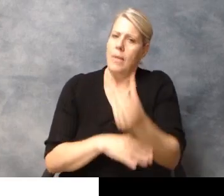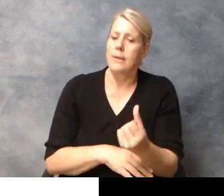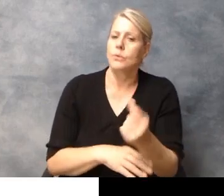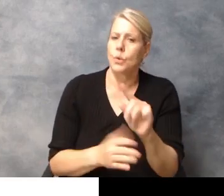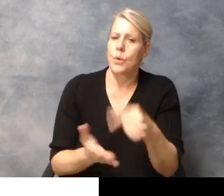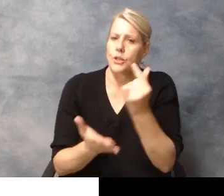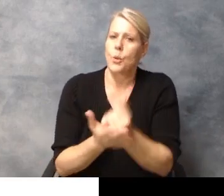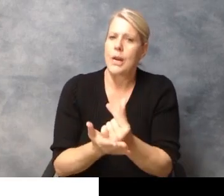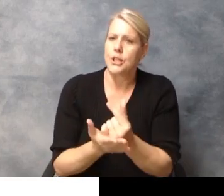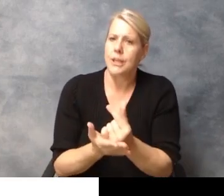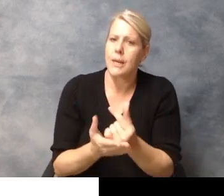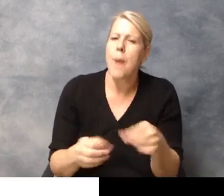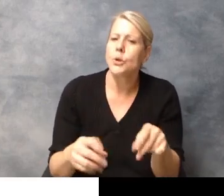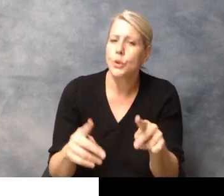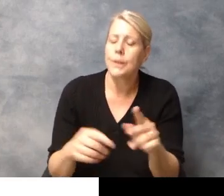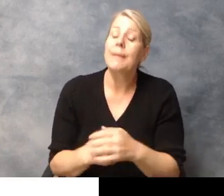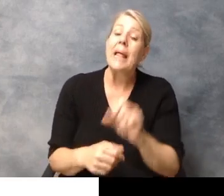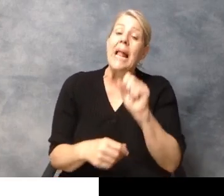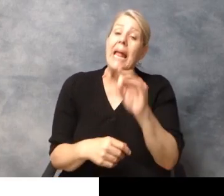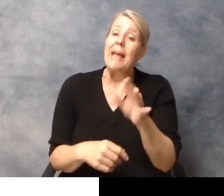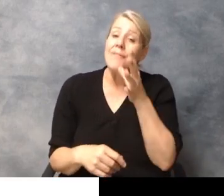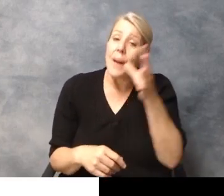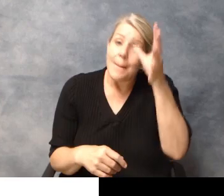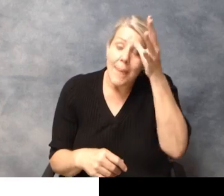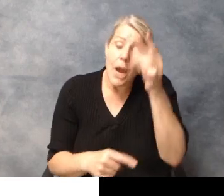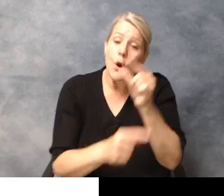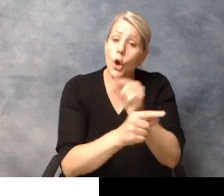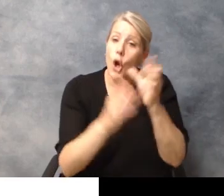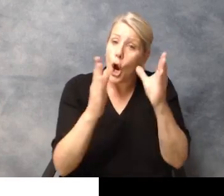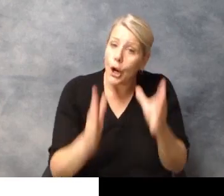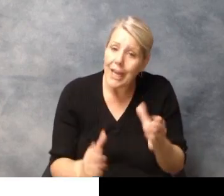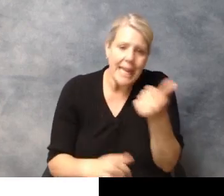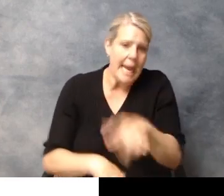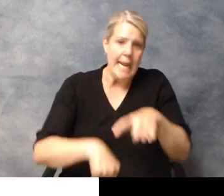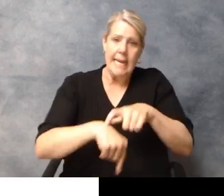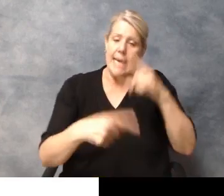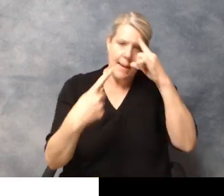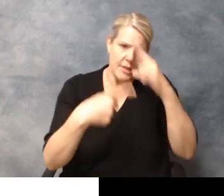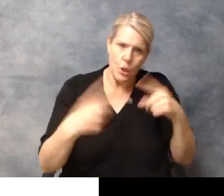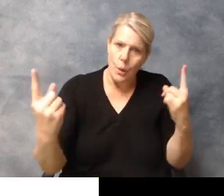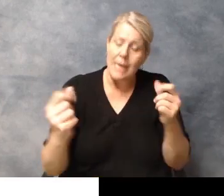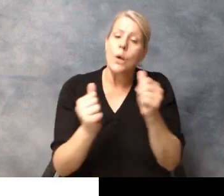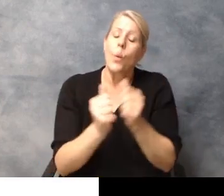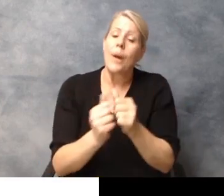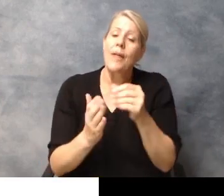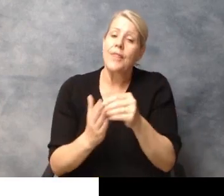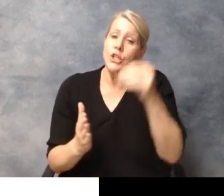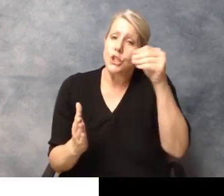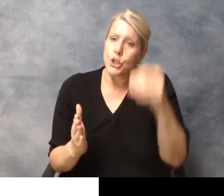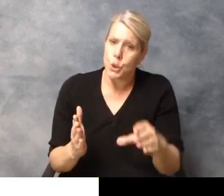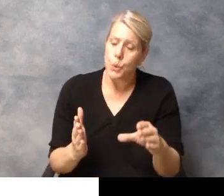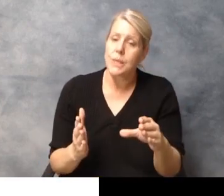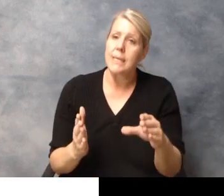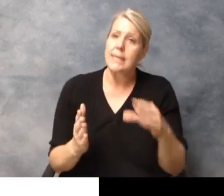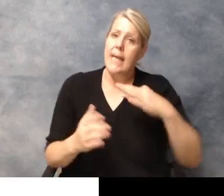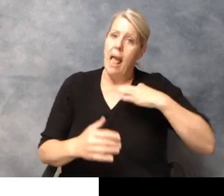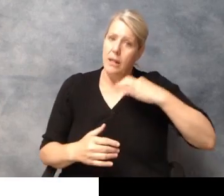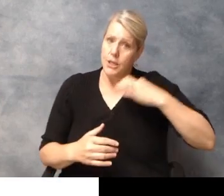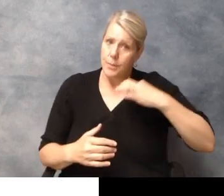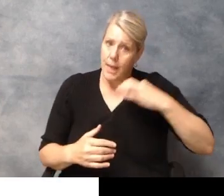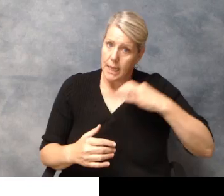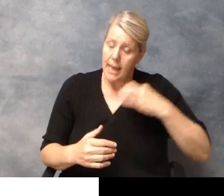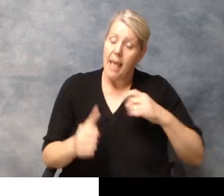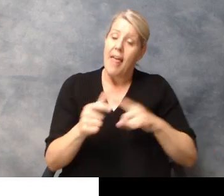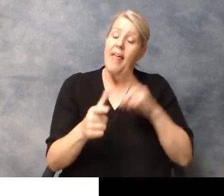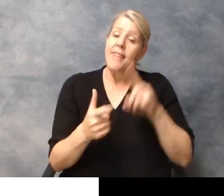If the parent or guardian or any member of the ARC disagrees with the student's eligibility to participate in a specific assessment, the ARC